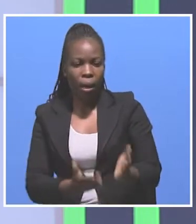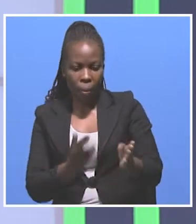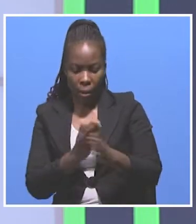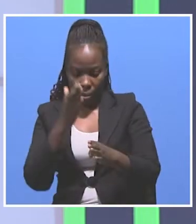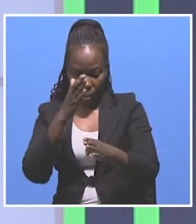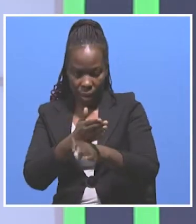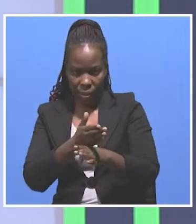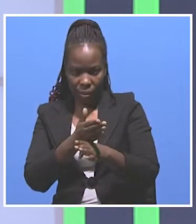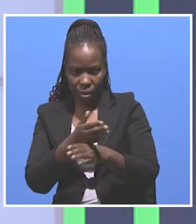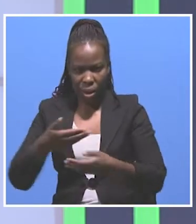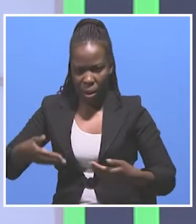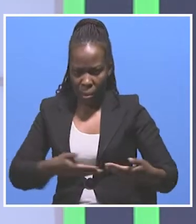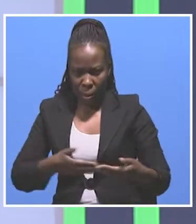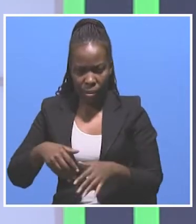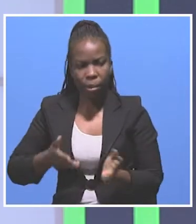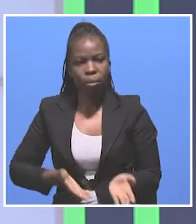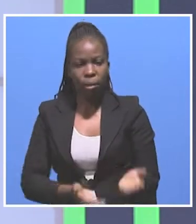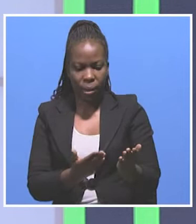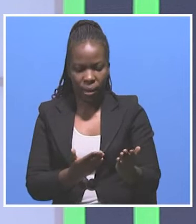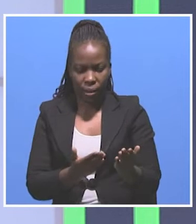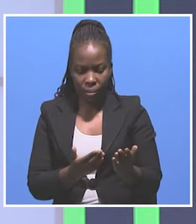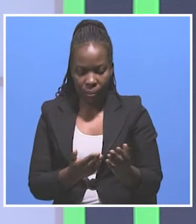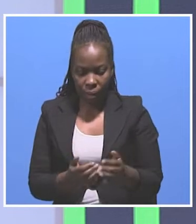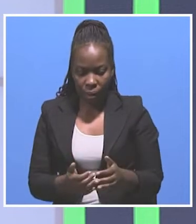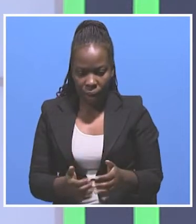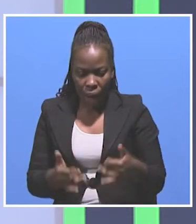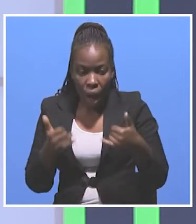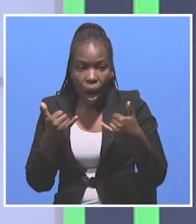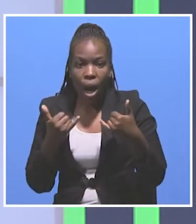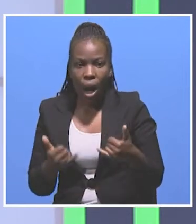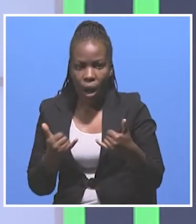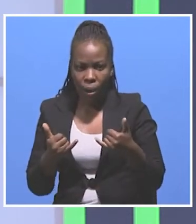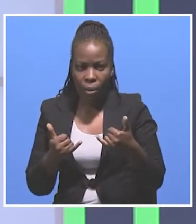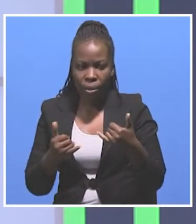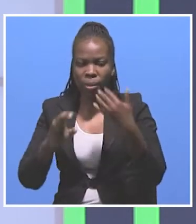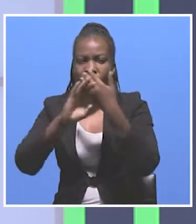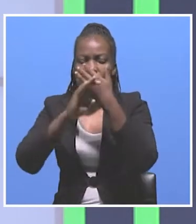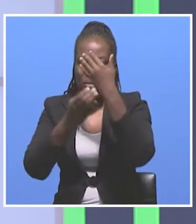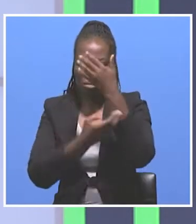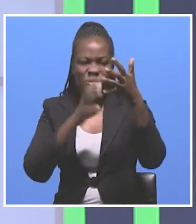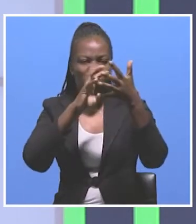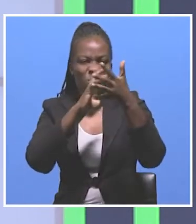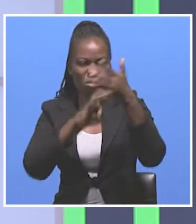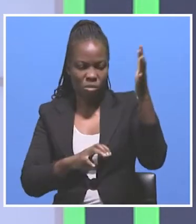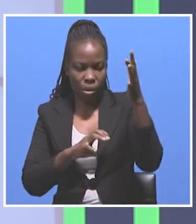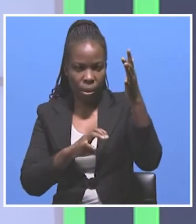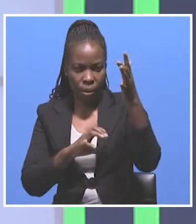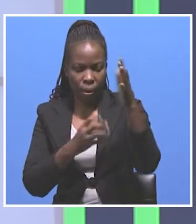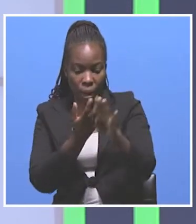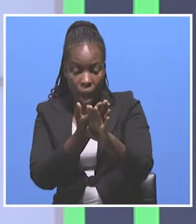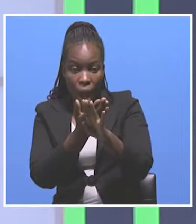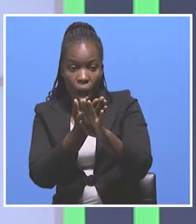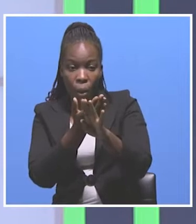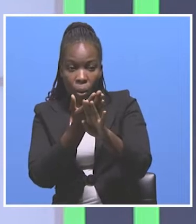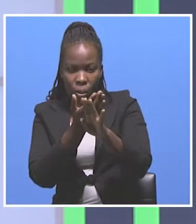Now, any loss of a pregnancy, okay, before a certain age of the pregnancy,